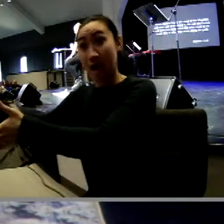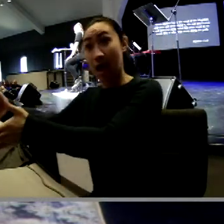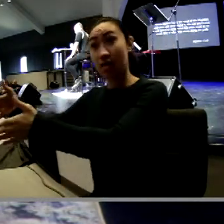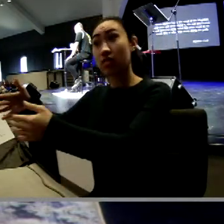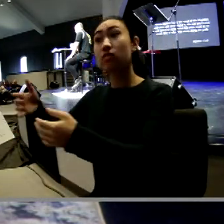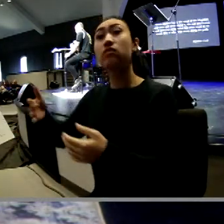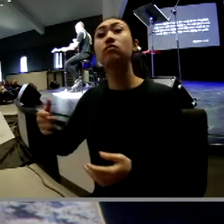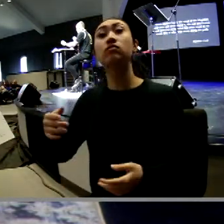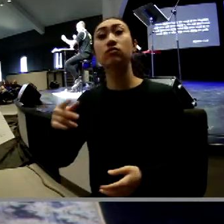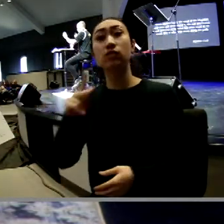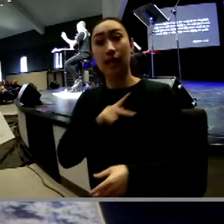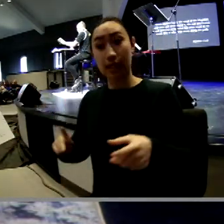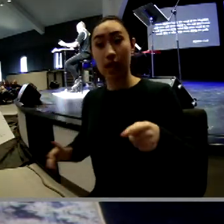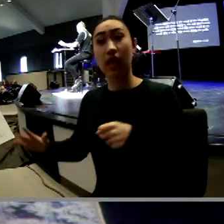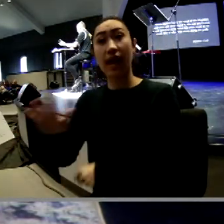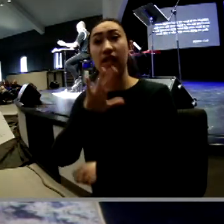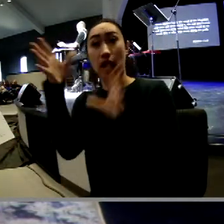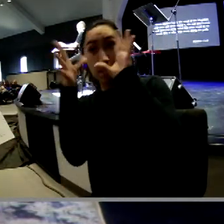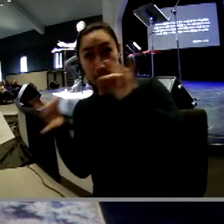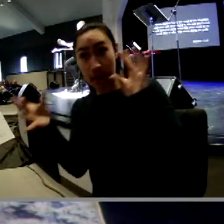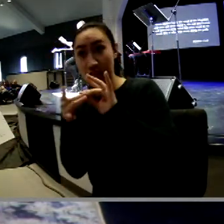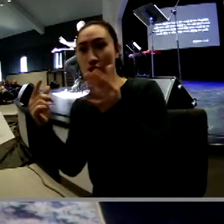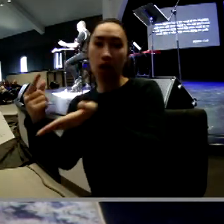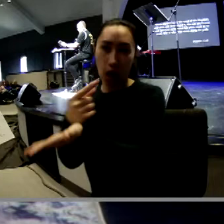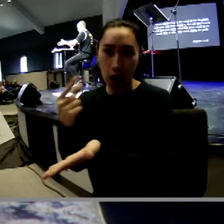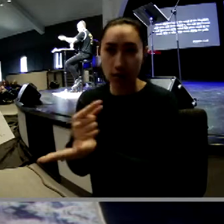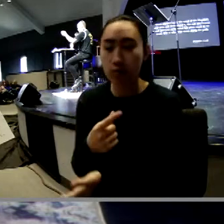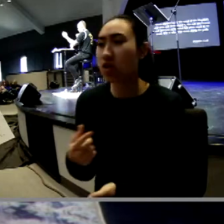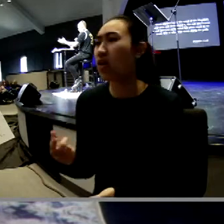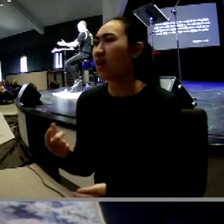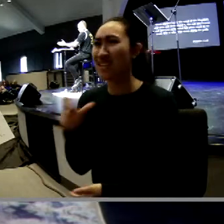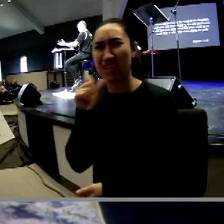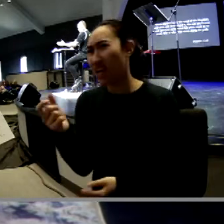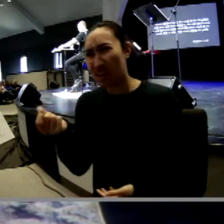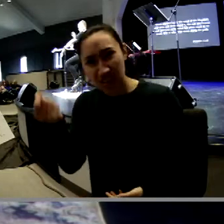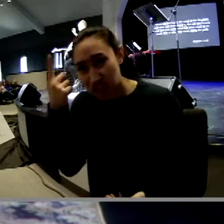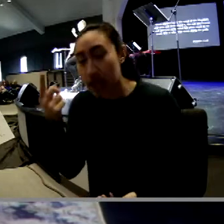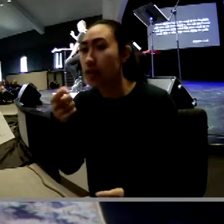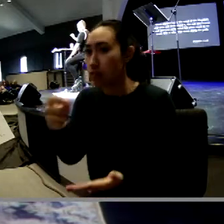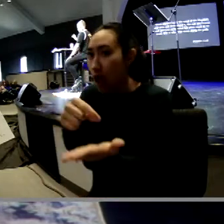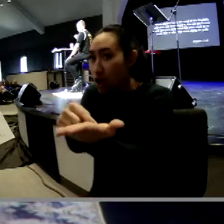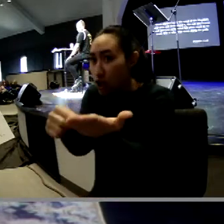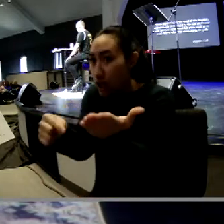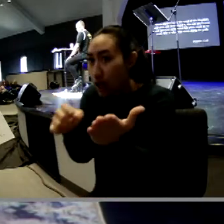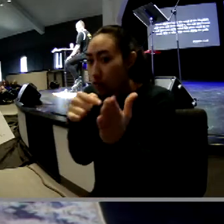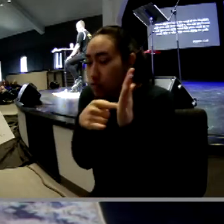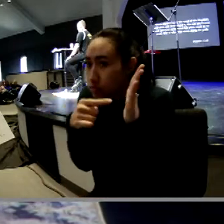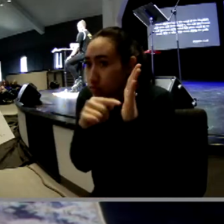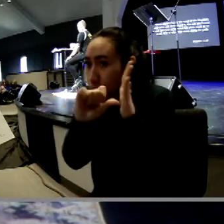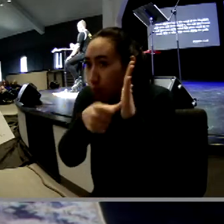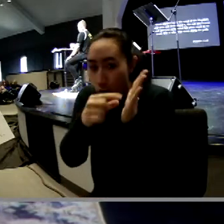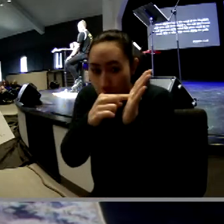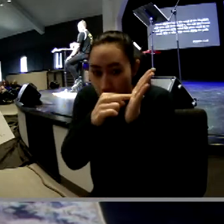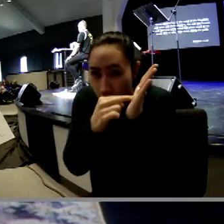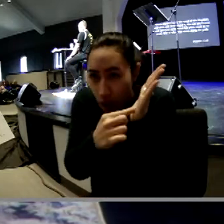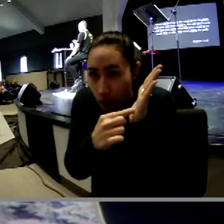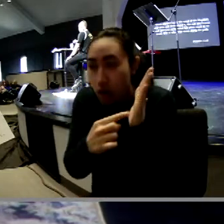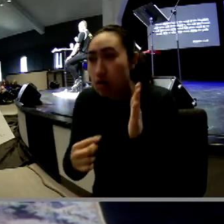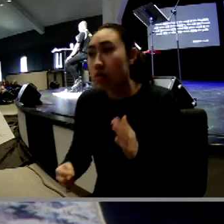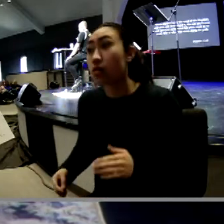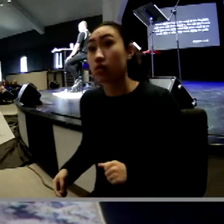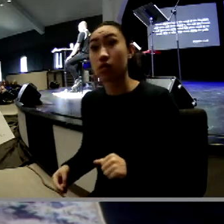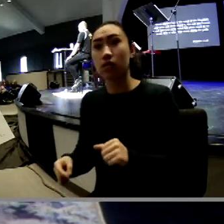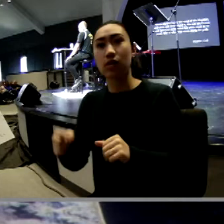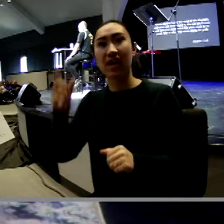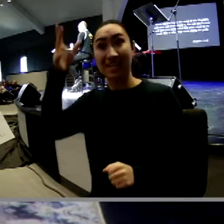the kingdom and does not understand it, write that down, underline that, circle that in your Bible, does not understand it, the evil one comes and